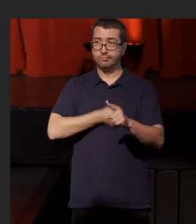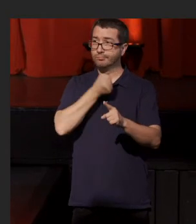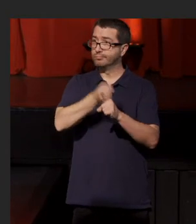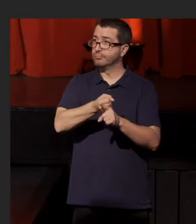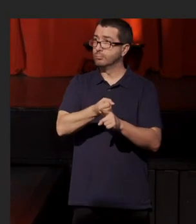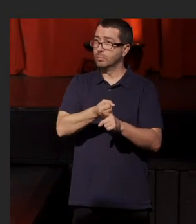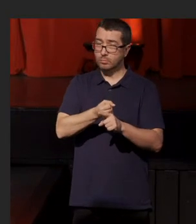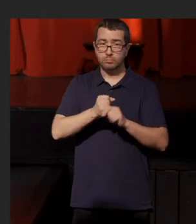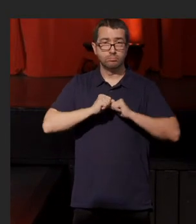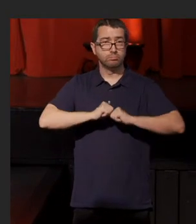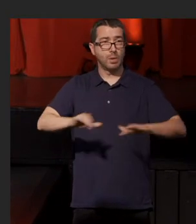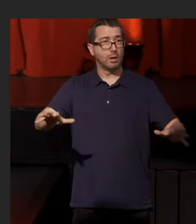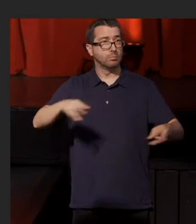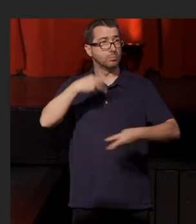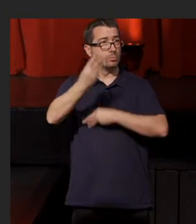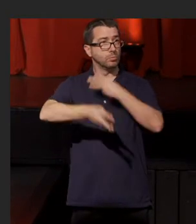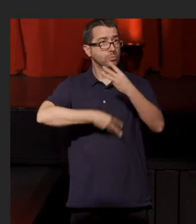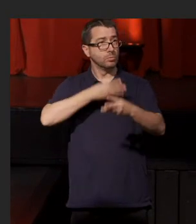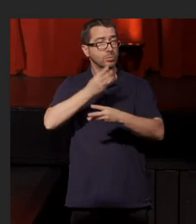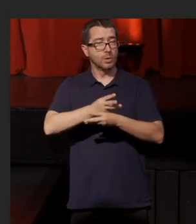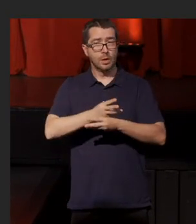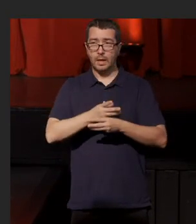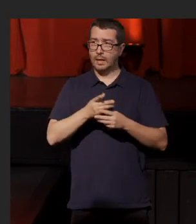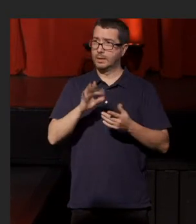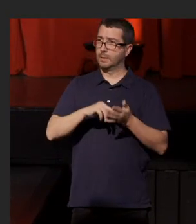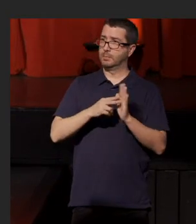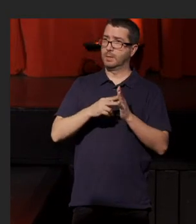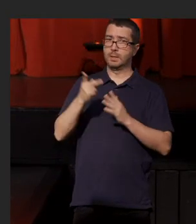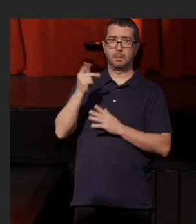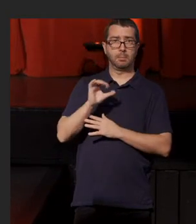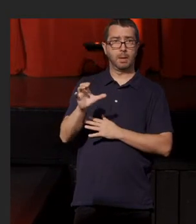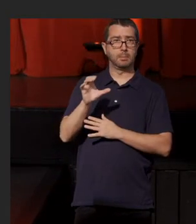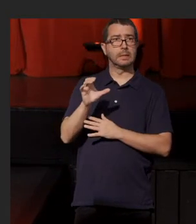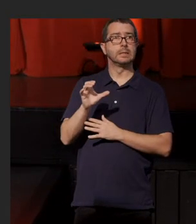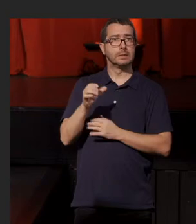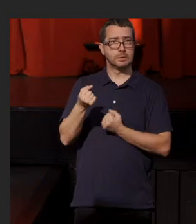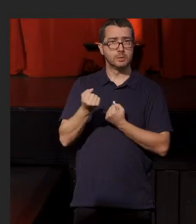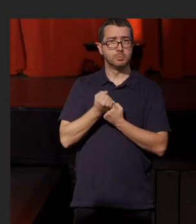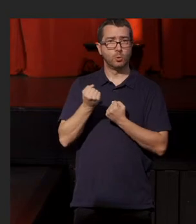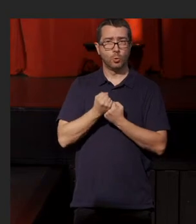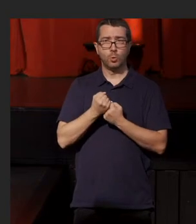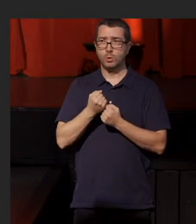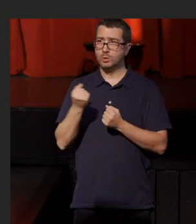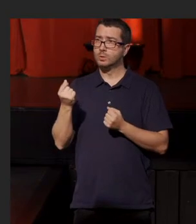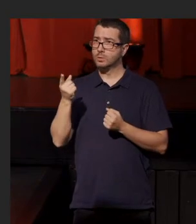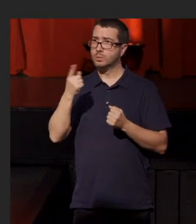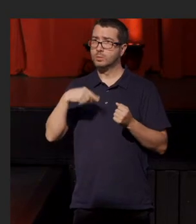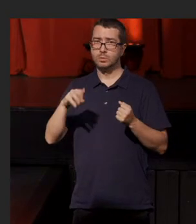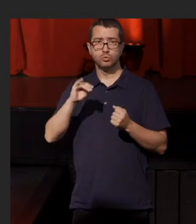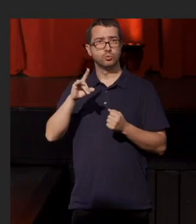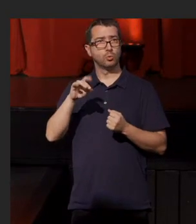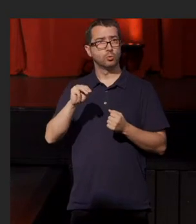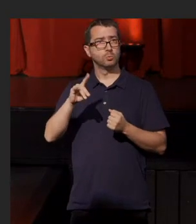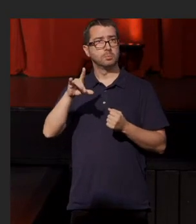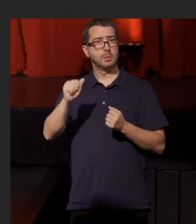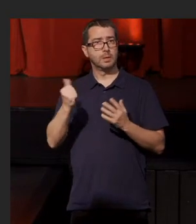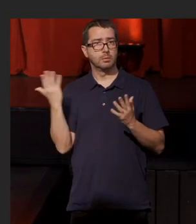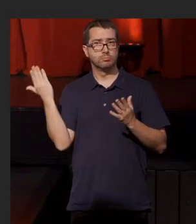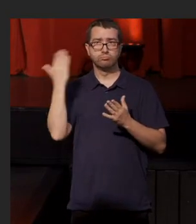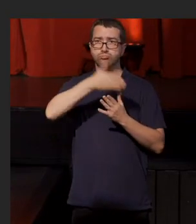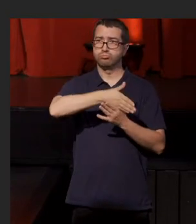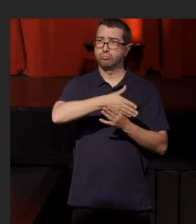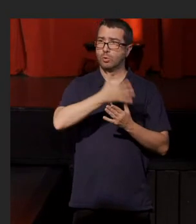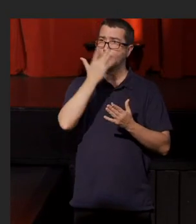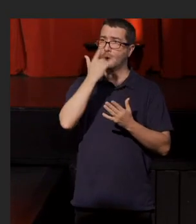sudden, there was broad public support for platforms to intervene because there were these really serious